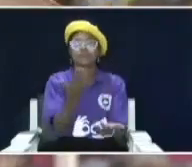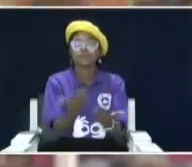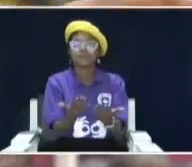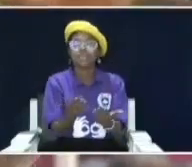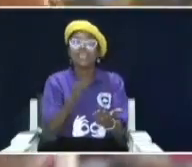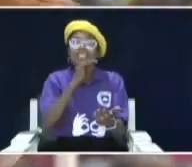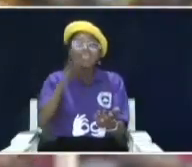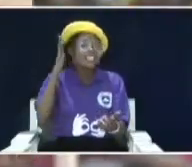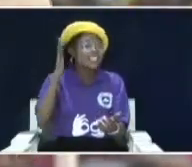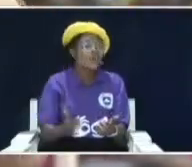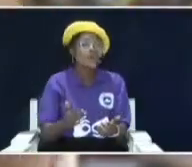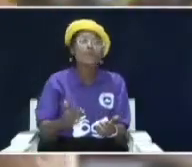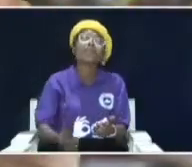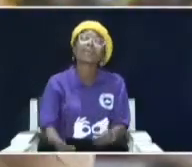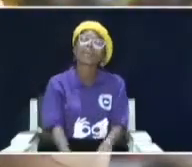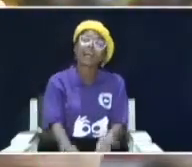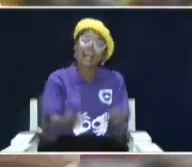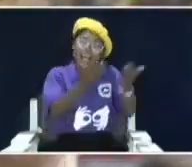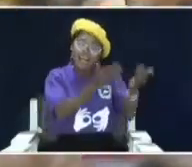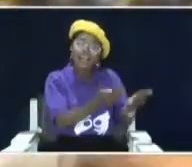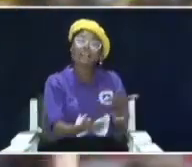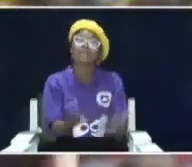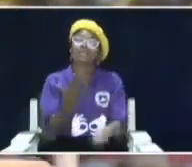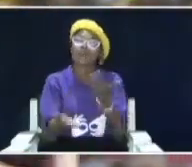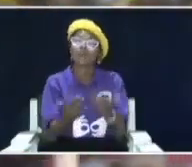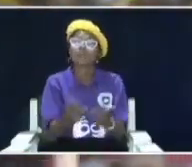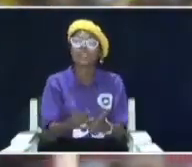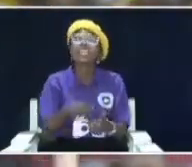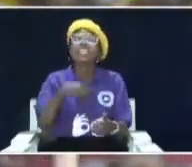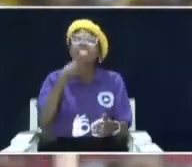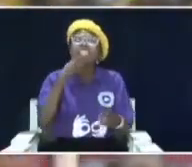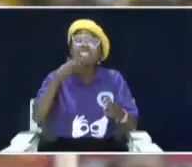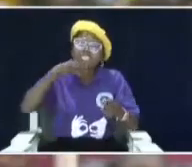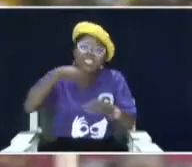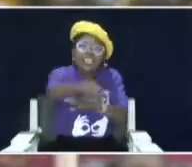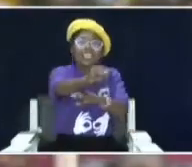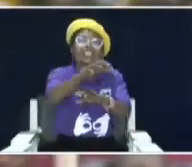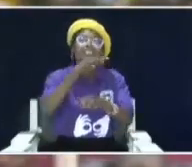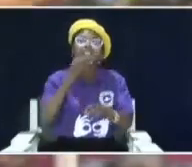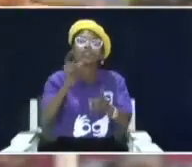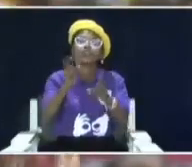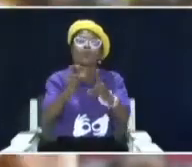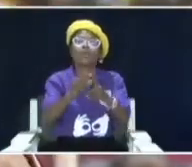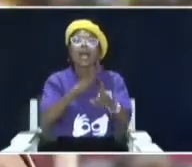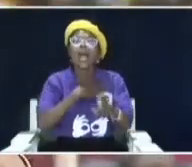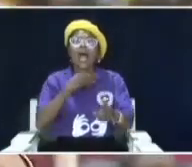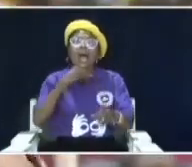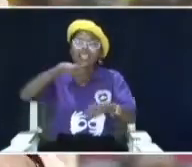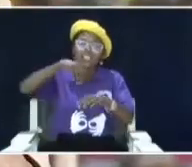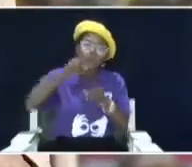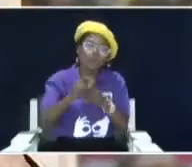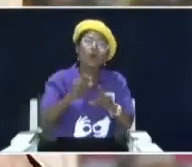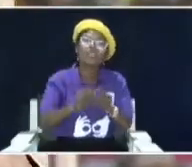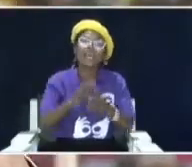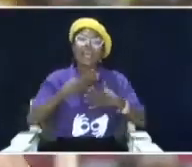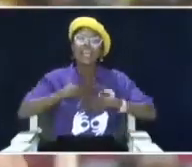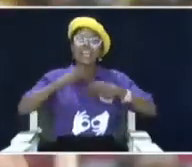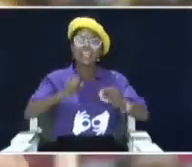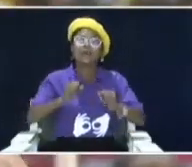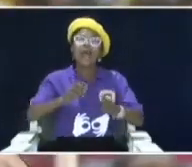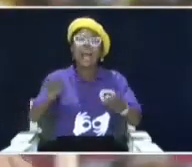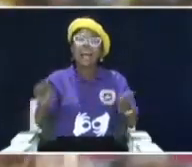They will carry fire. He sent his word and his word healed them and delivered them from their destruction. Meaning